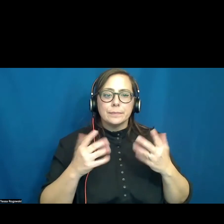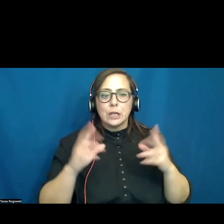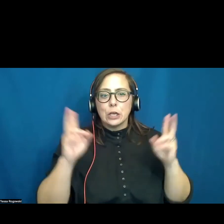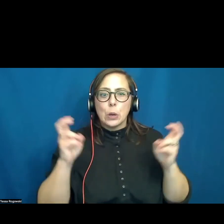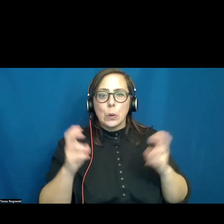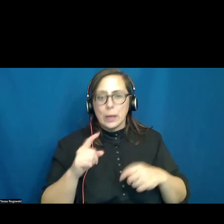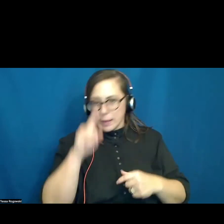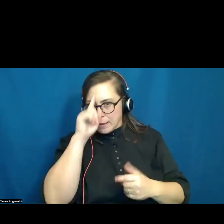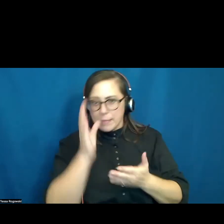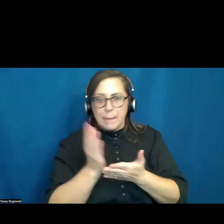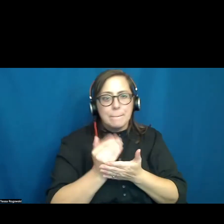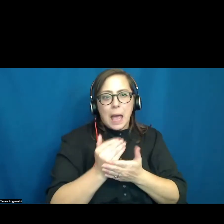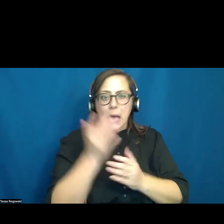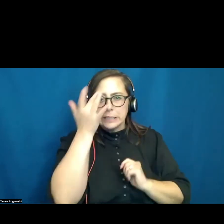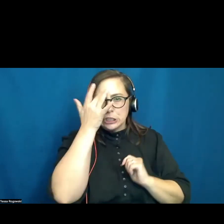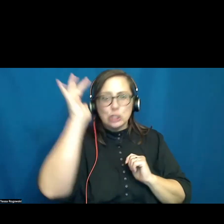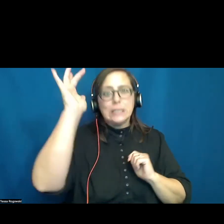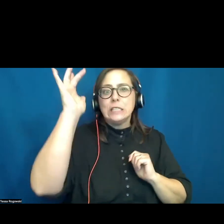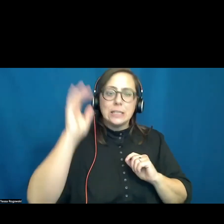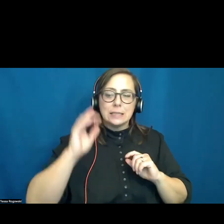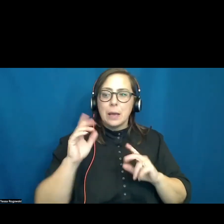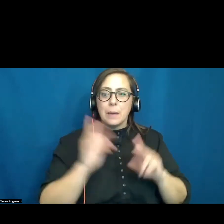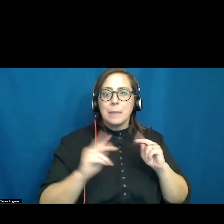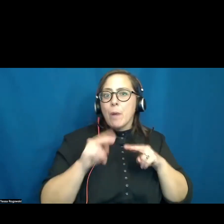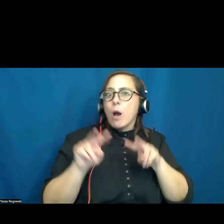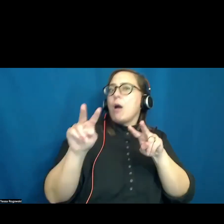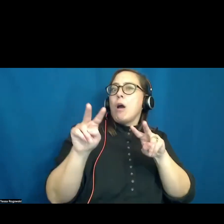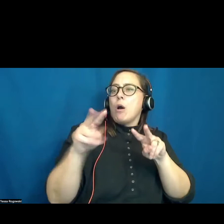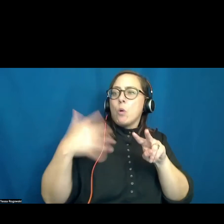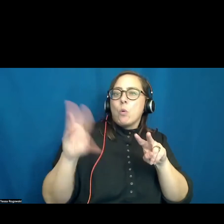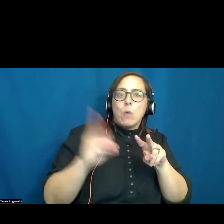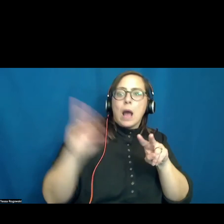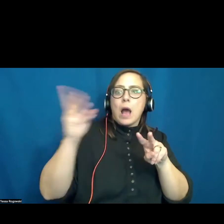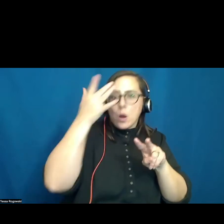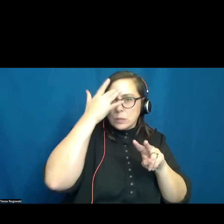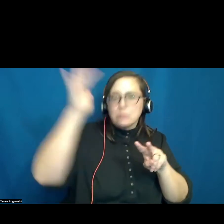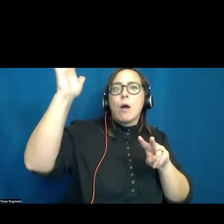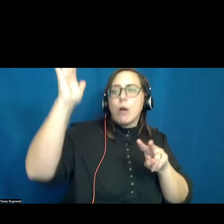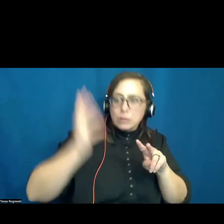genius, the mad artist, and certain figures,